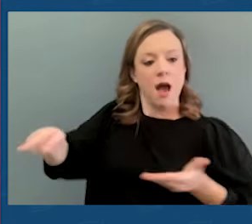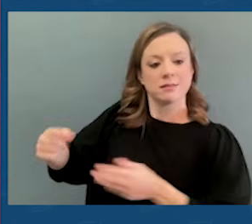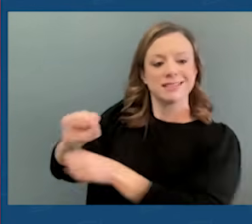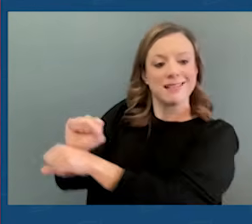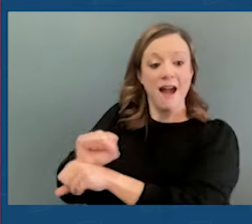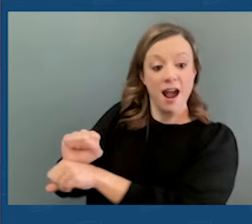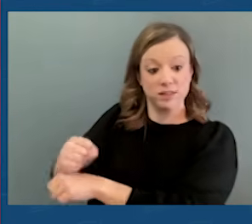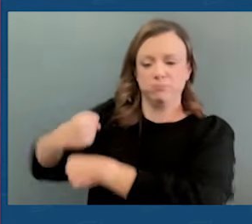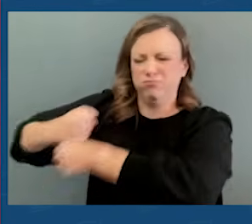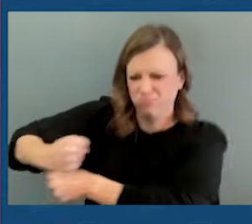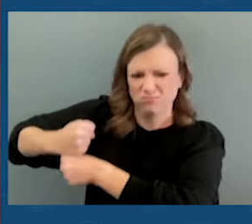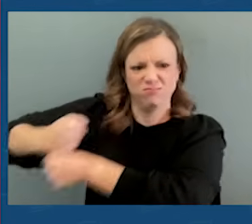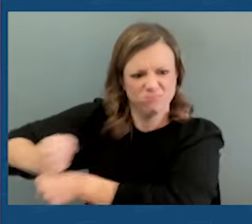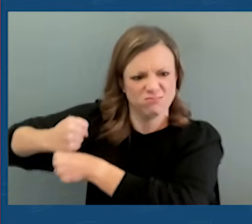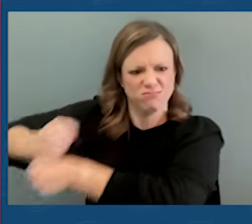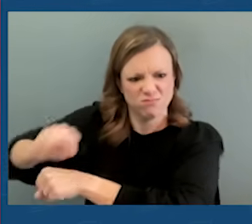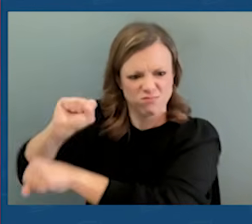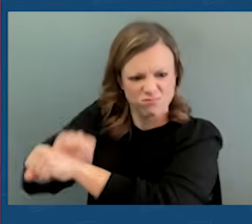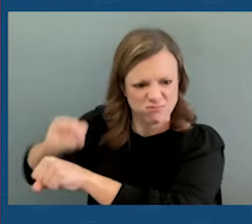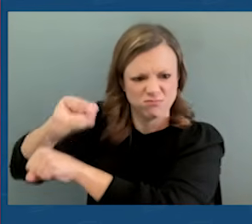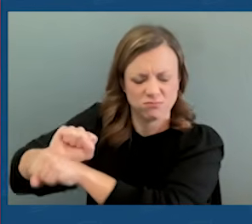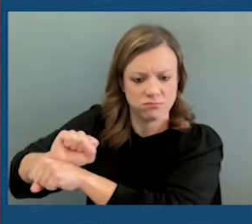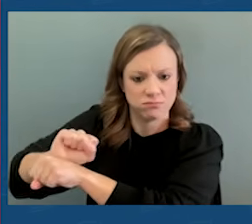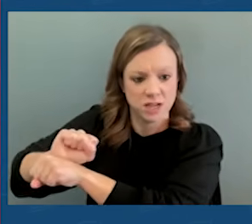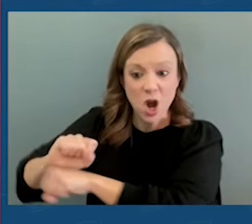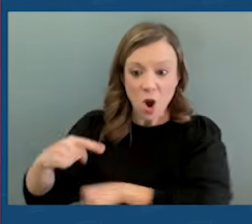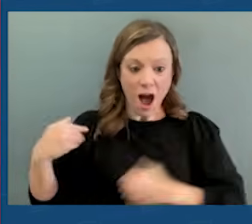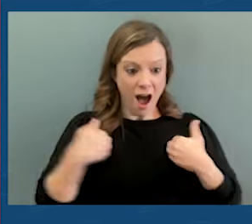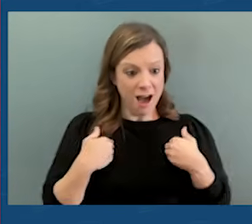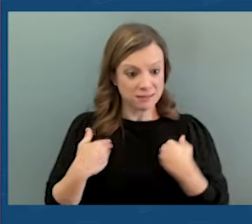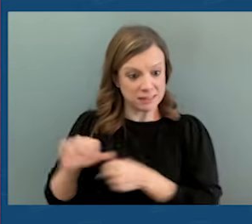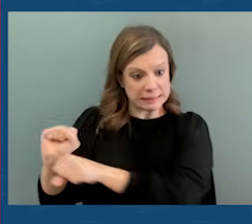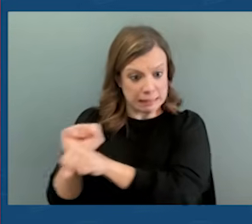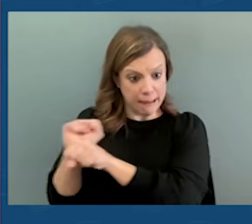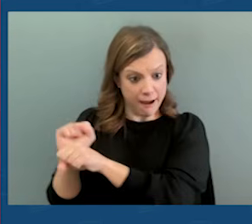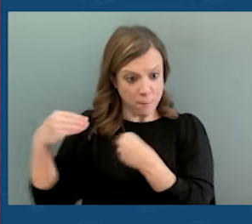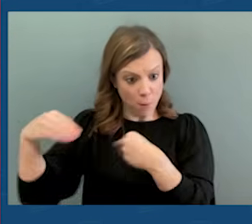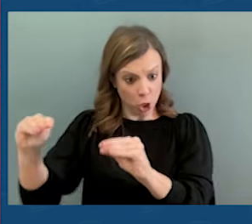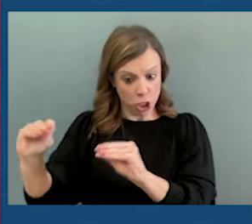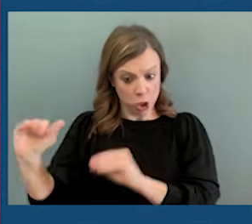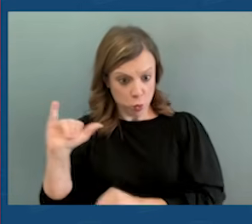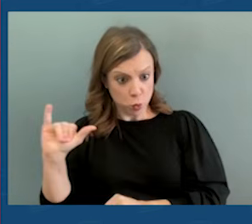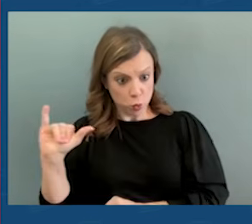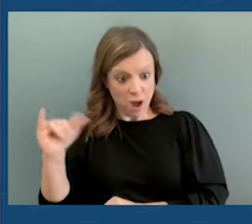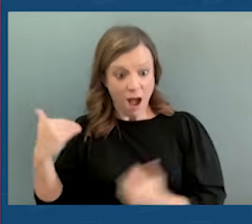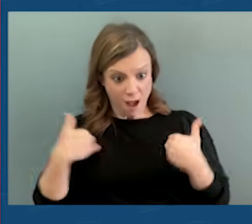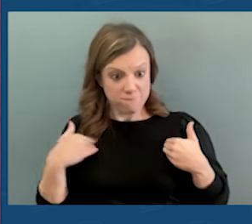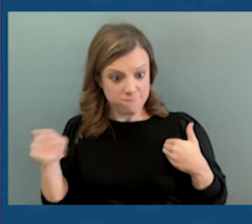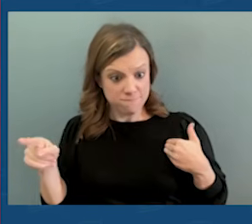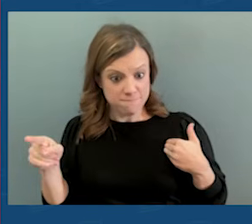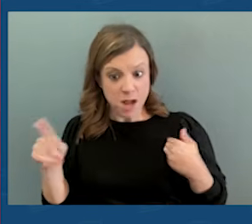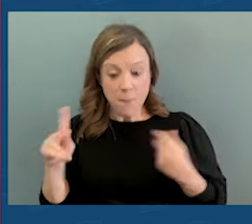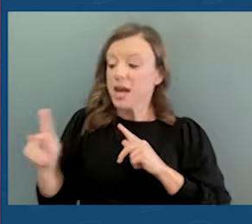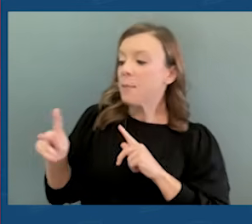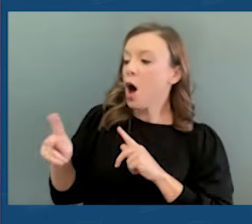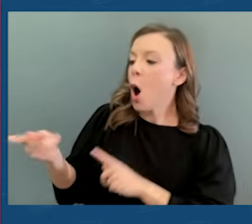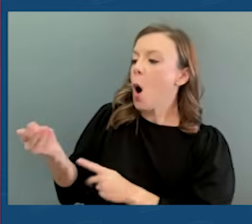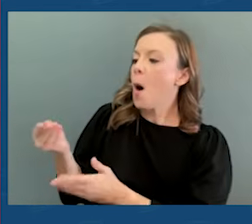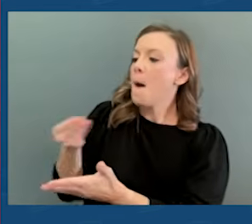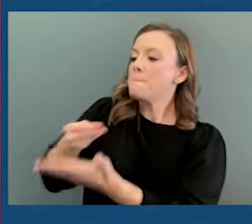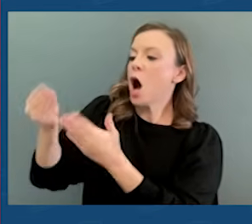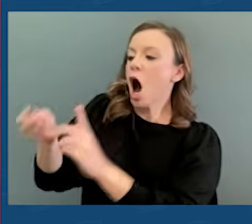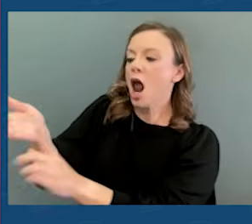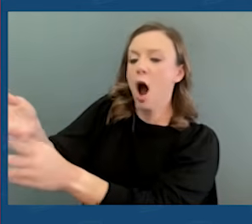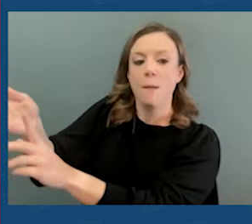And there was a slave market. Yes, here in New York, there was a slave market where people bought and sold other human beings